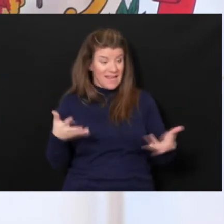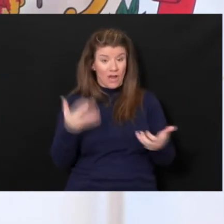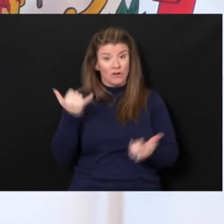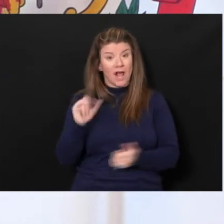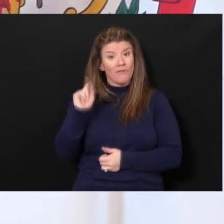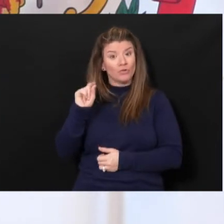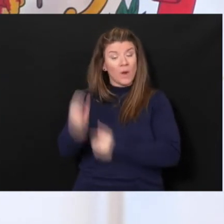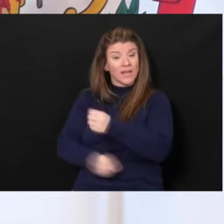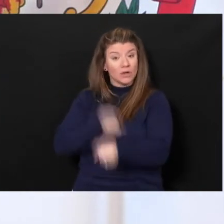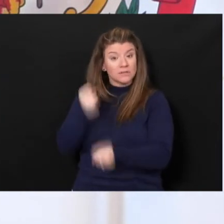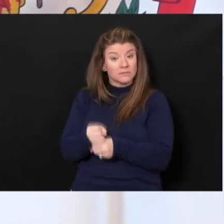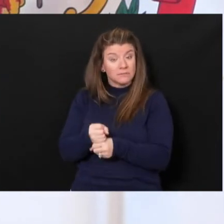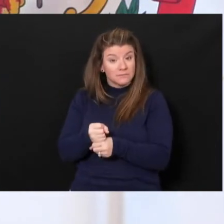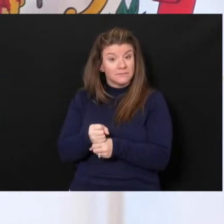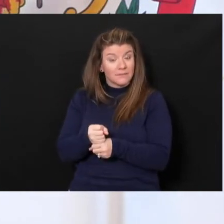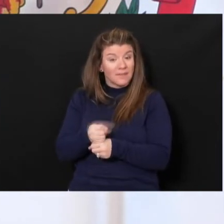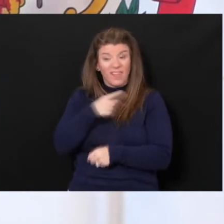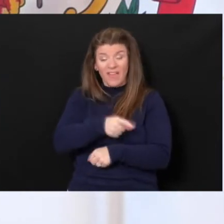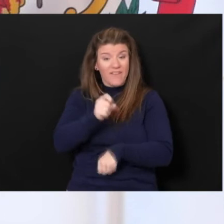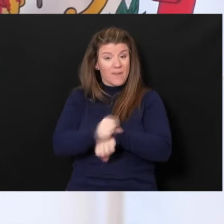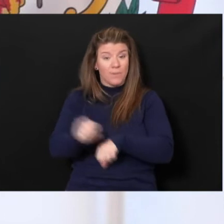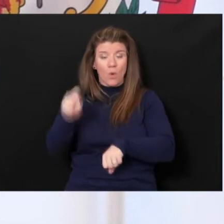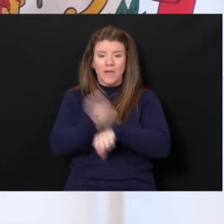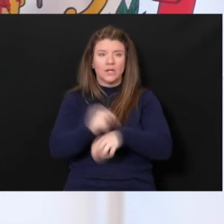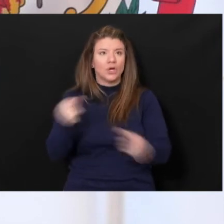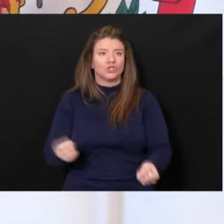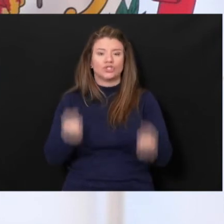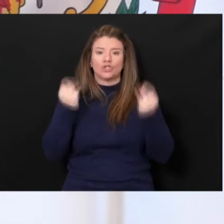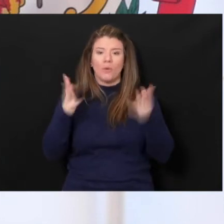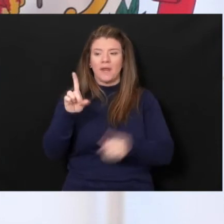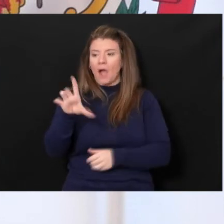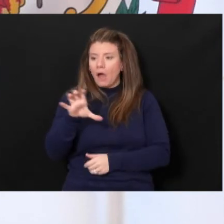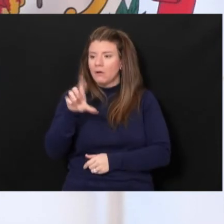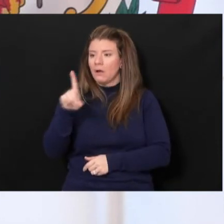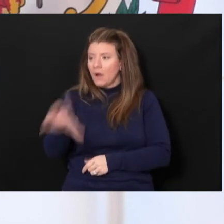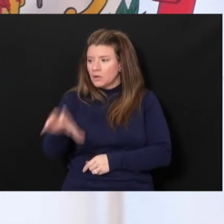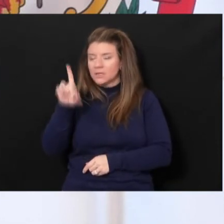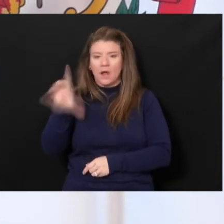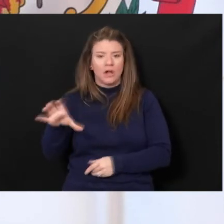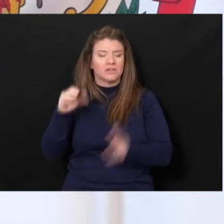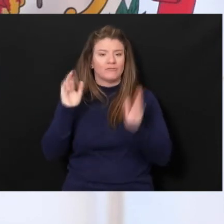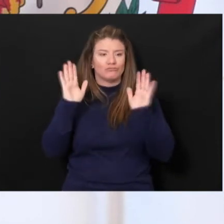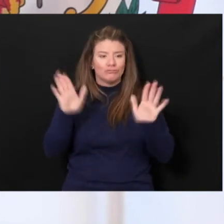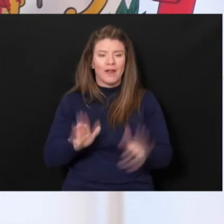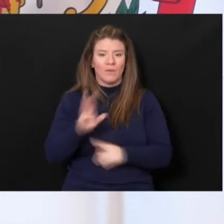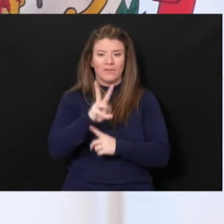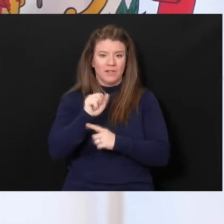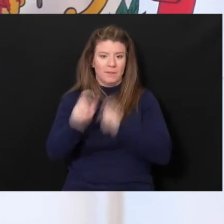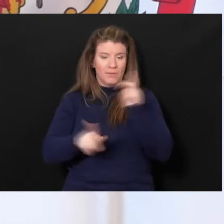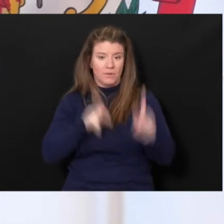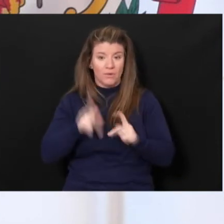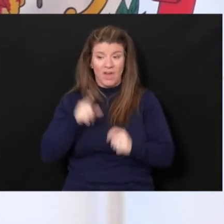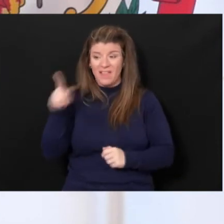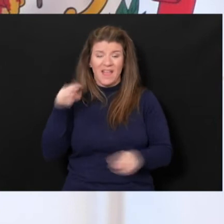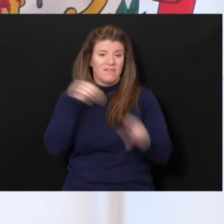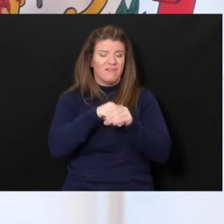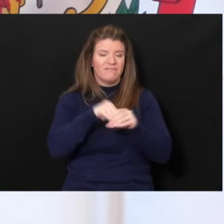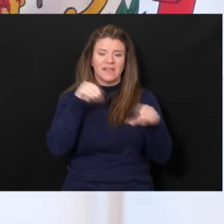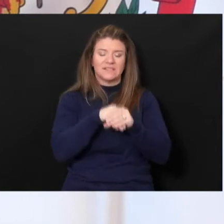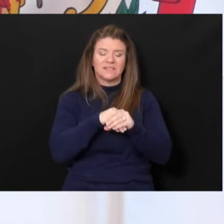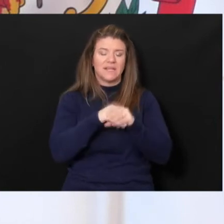years. You know, they've employed hundreds and hundreds and hundreds of great West Virginians. They've invested hundreds